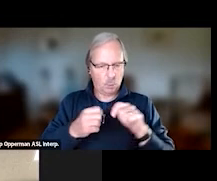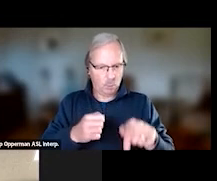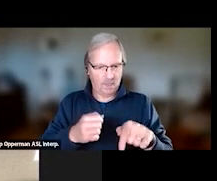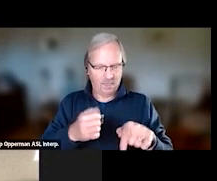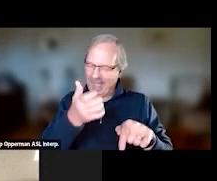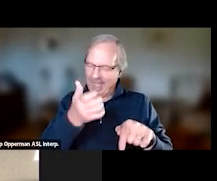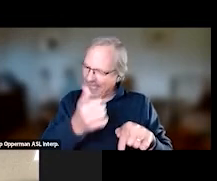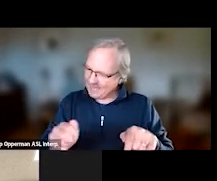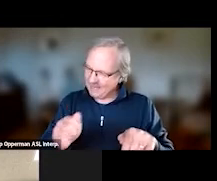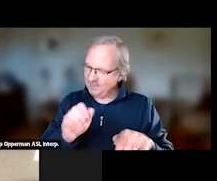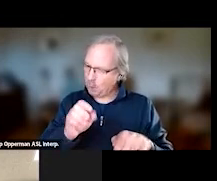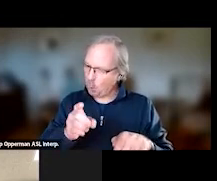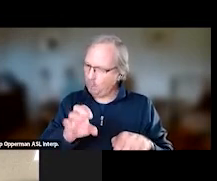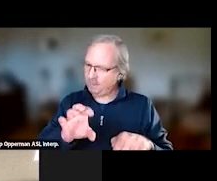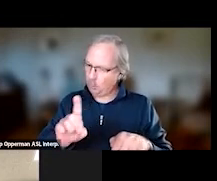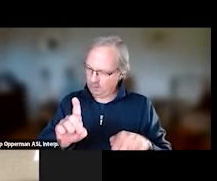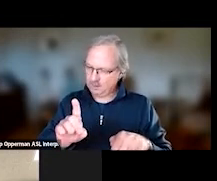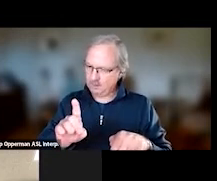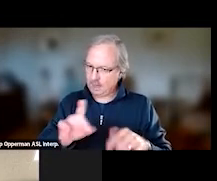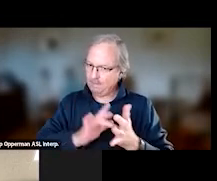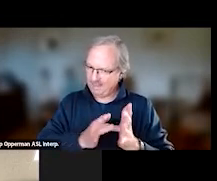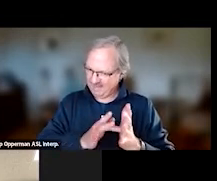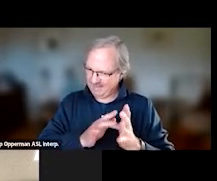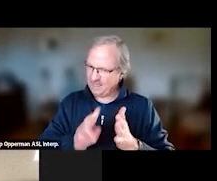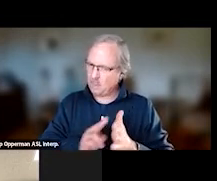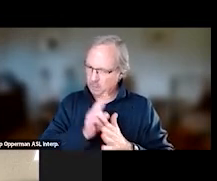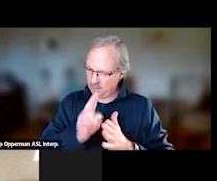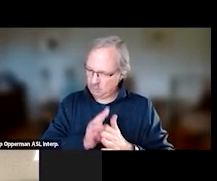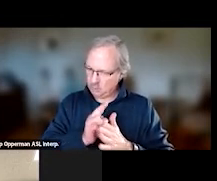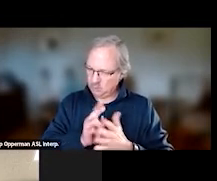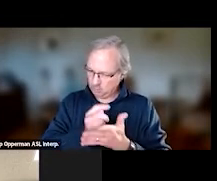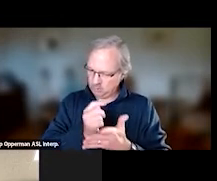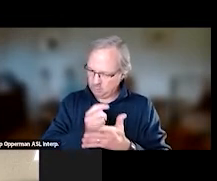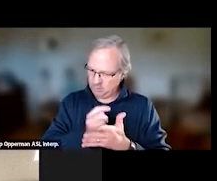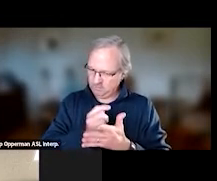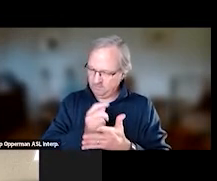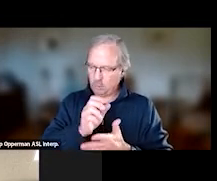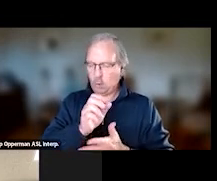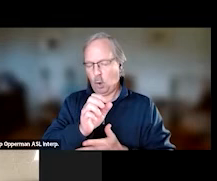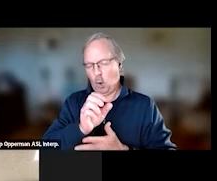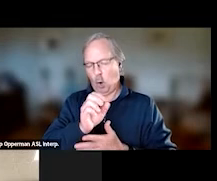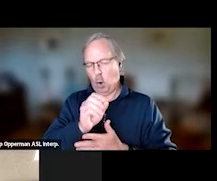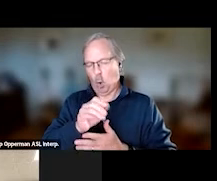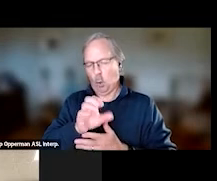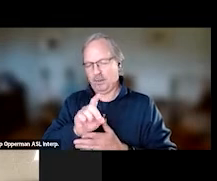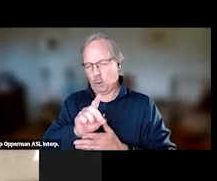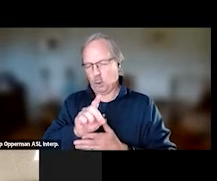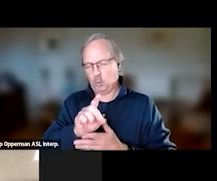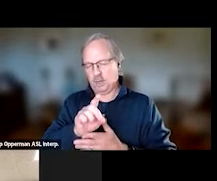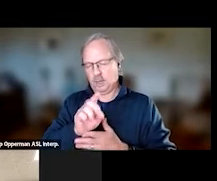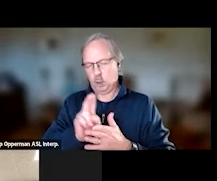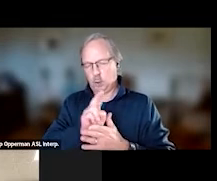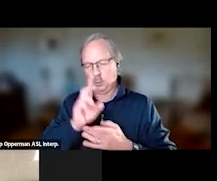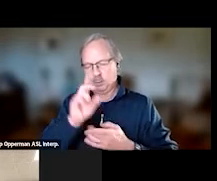the opioid medications that we use to treat opioid use disorder, sometimes seen